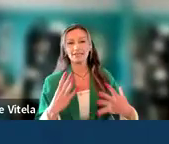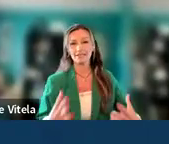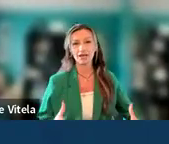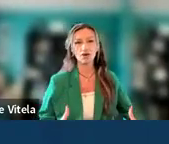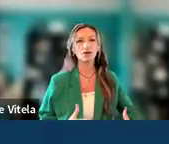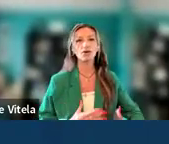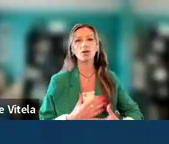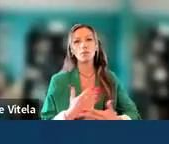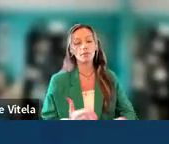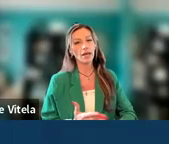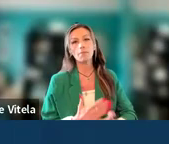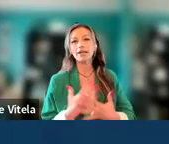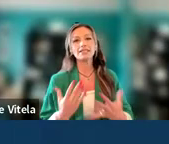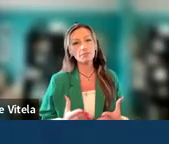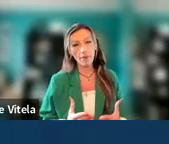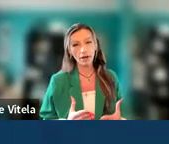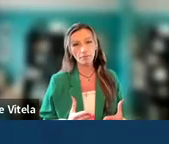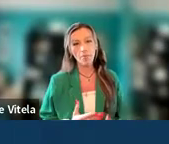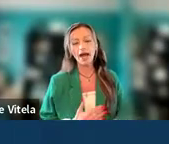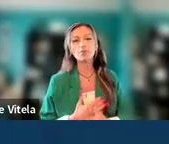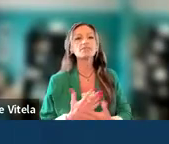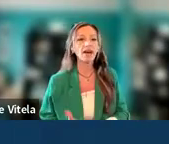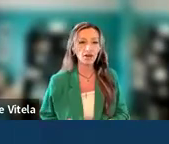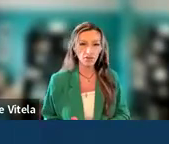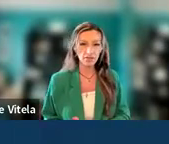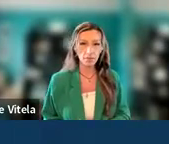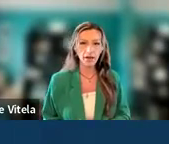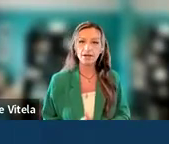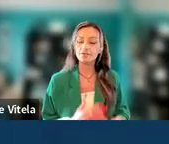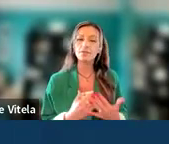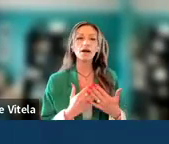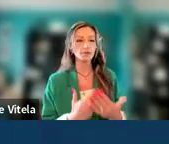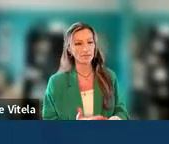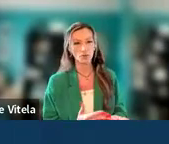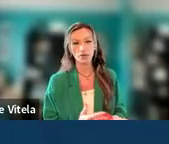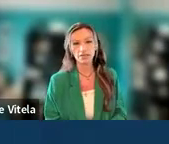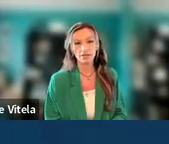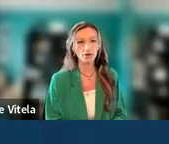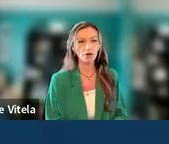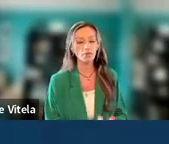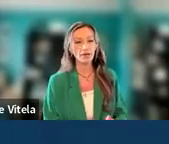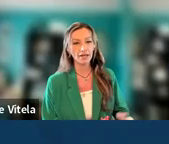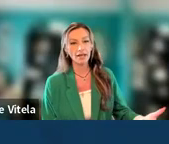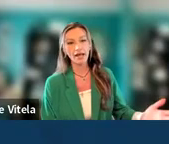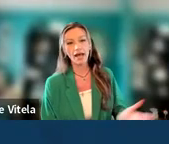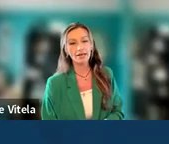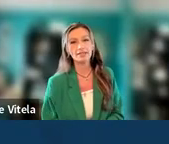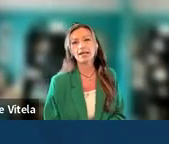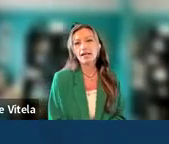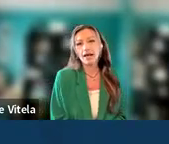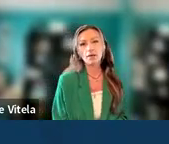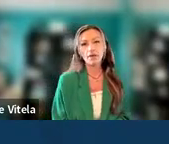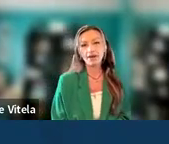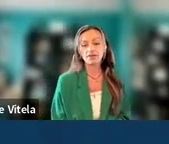and hysterical, but it didn't matter. I was fired on the spot. I was escorted to the curb